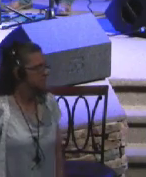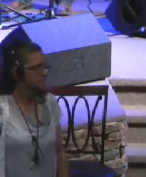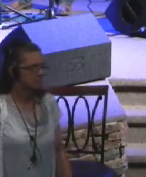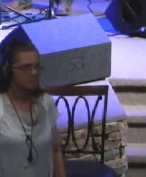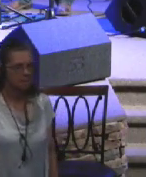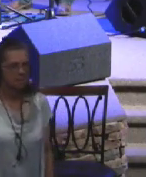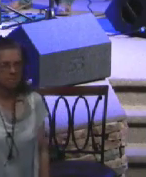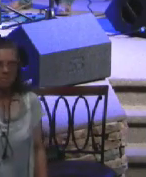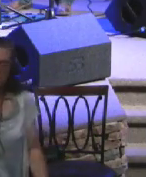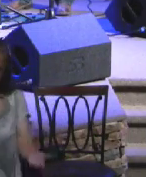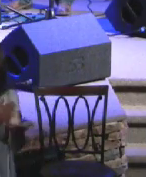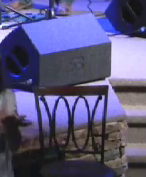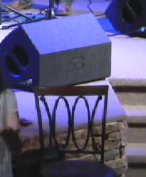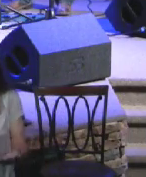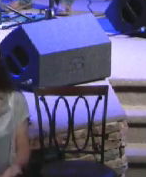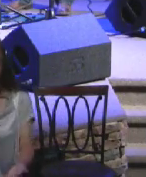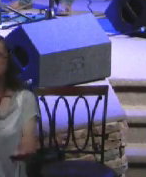So as they sing this song,